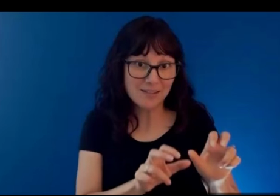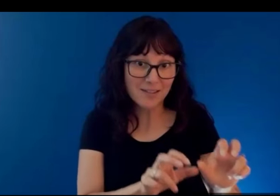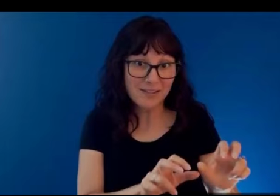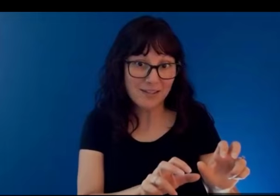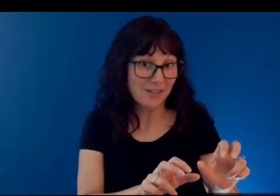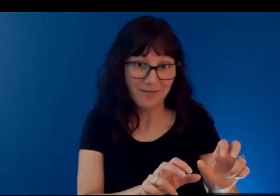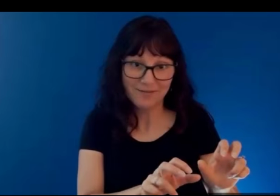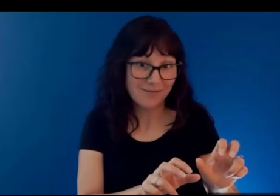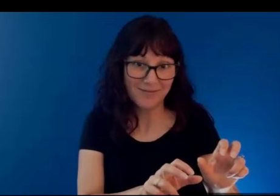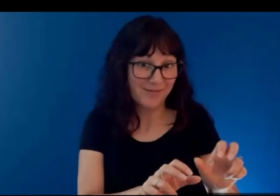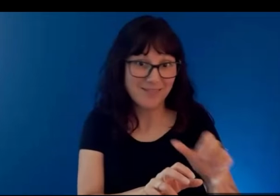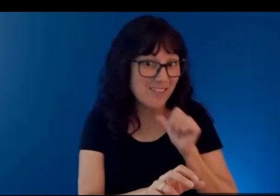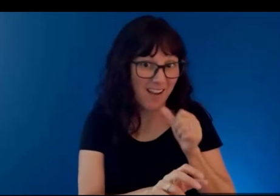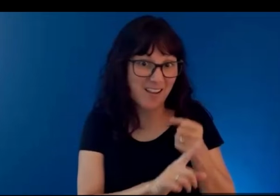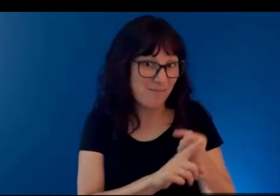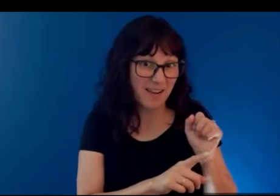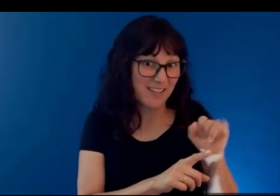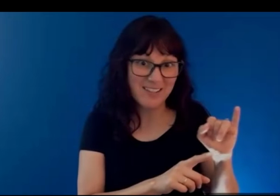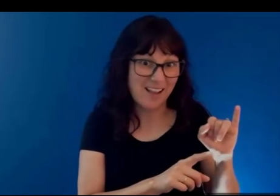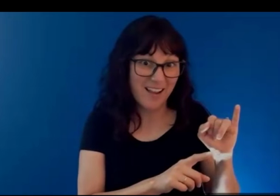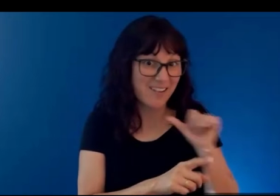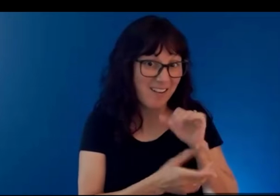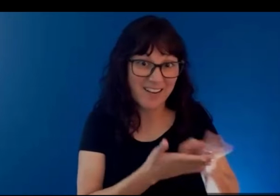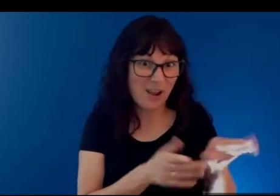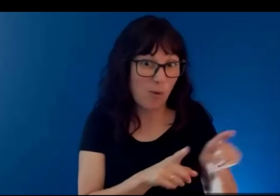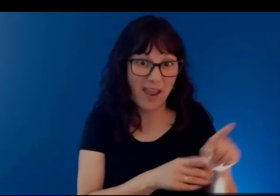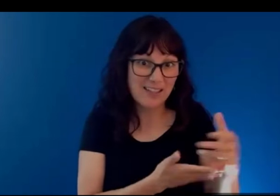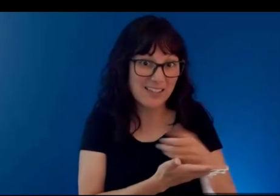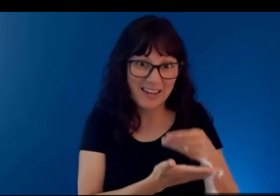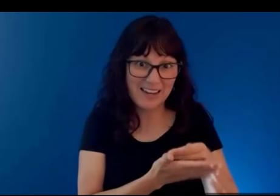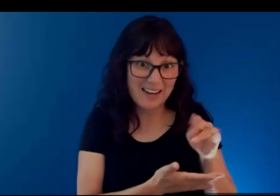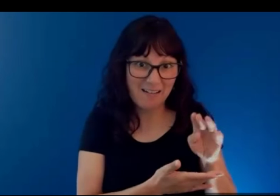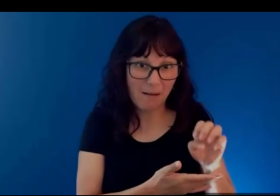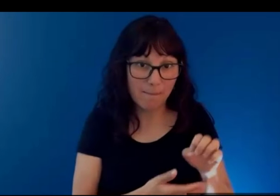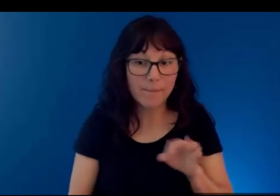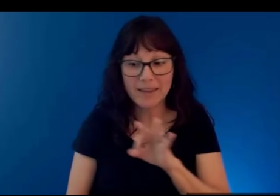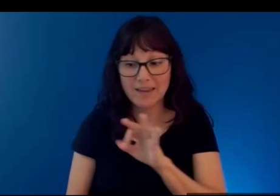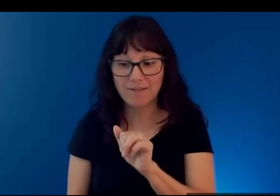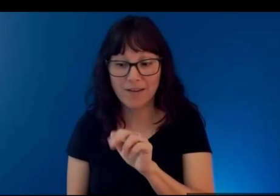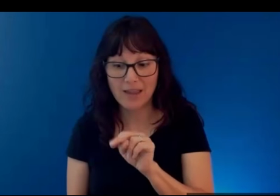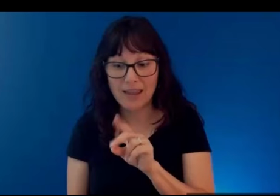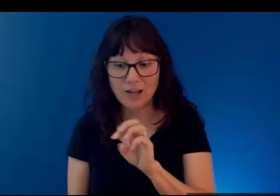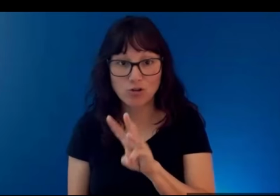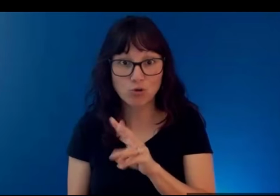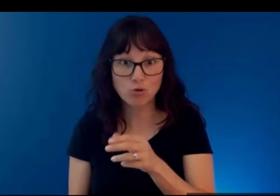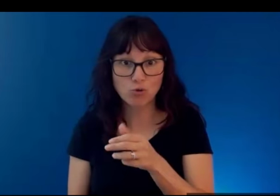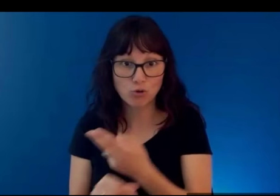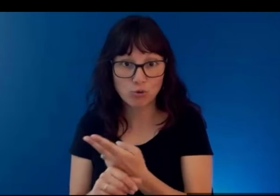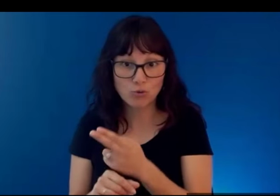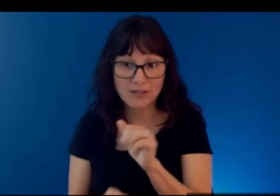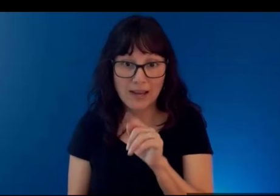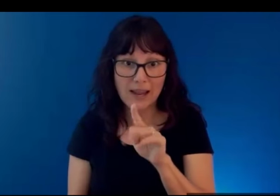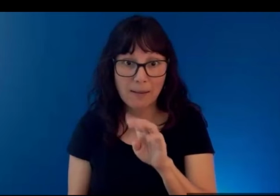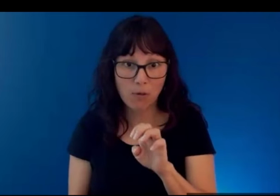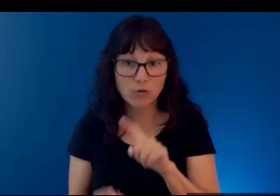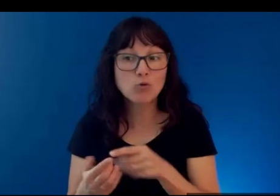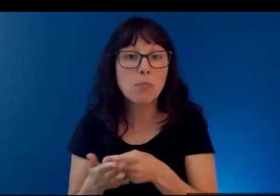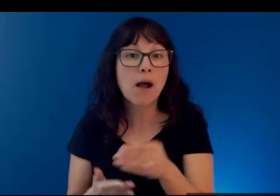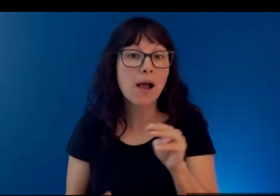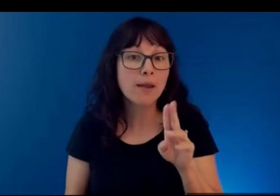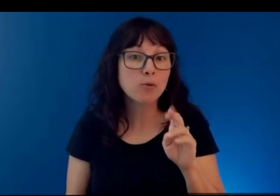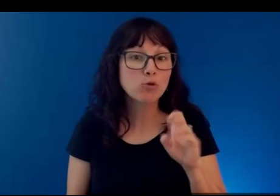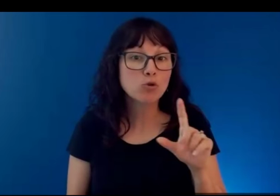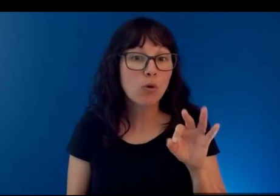does not count as income for SSI. So if Andrew used his ABLE investment option to buy mutual